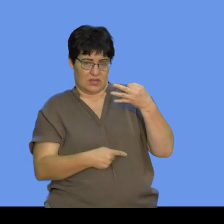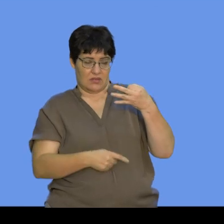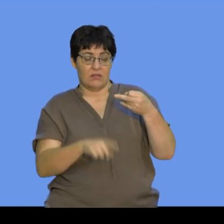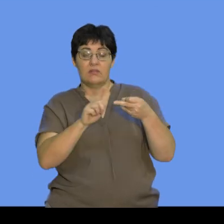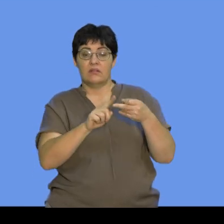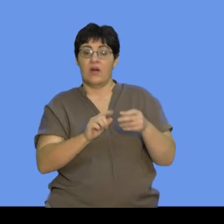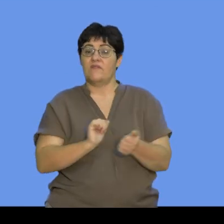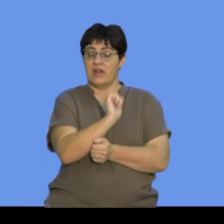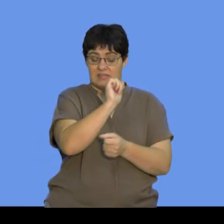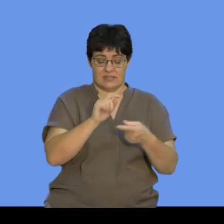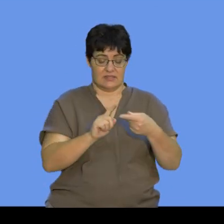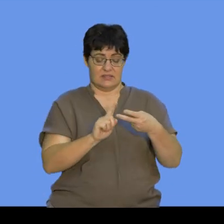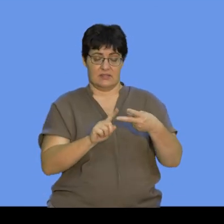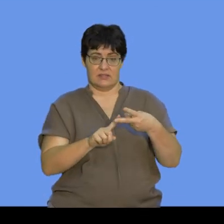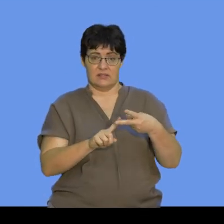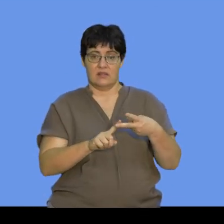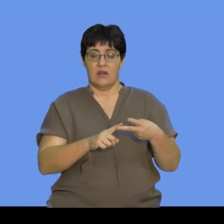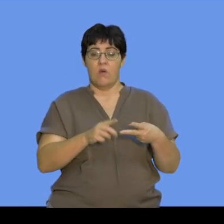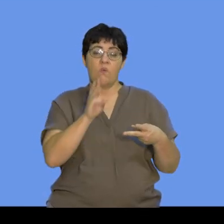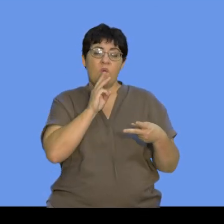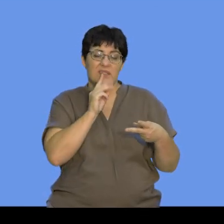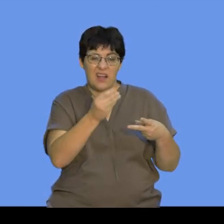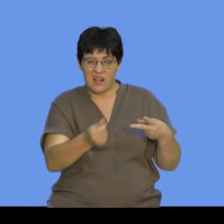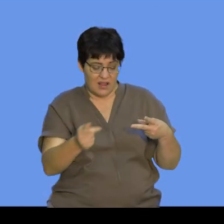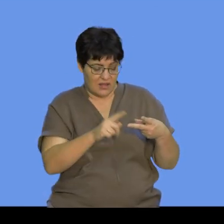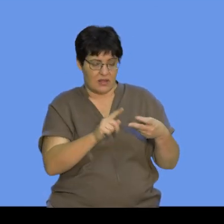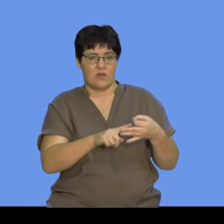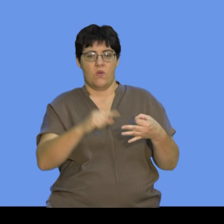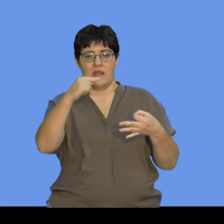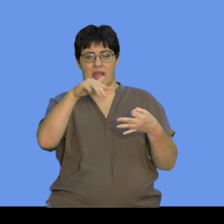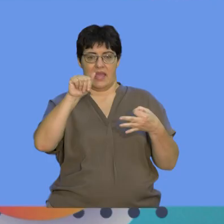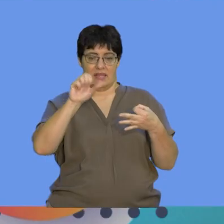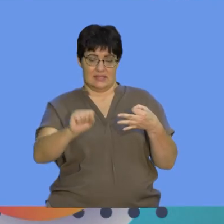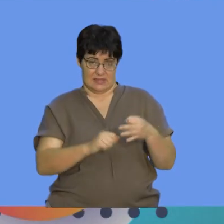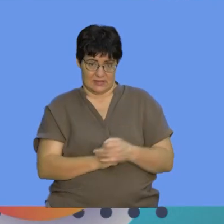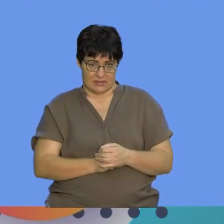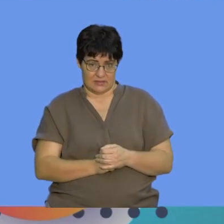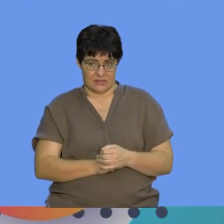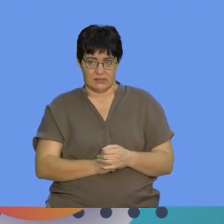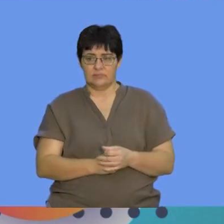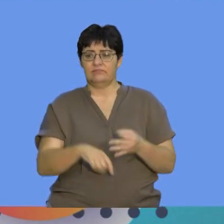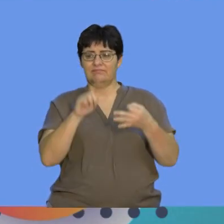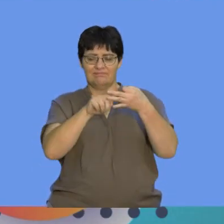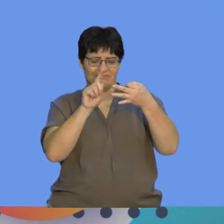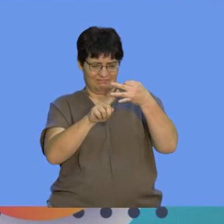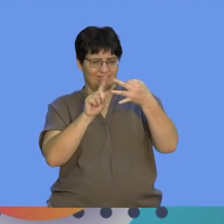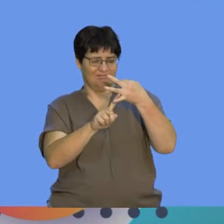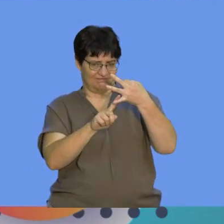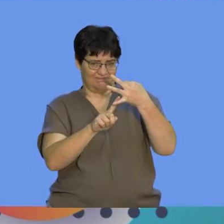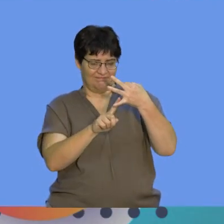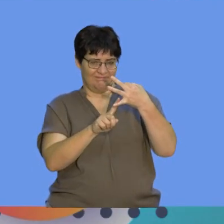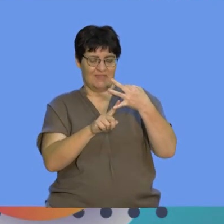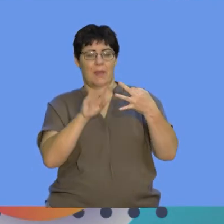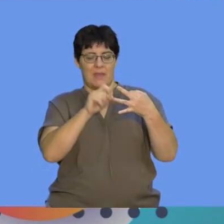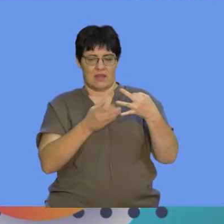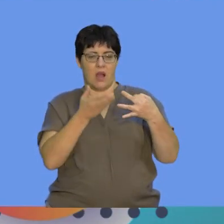solid, liquid, or gas. Right. So these are the forms or the states in which matter actually exists. So